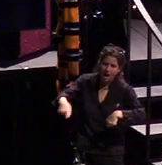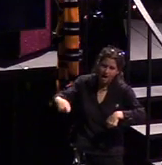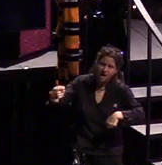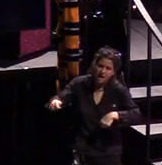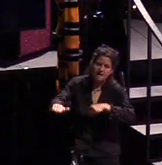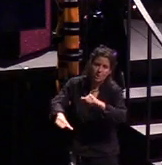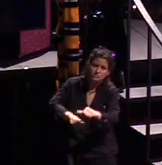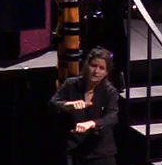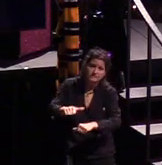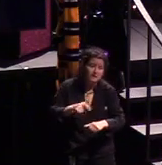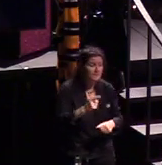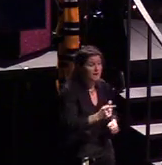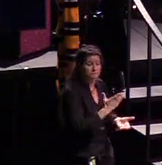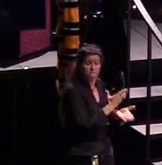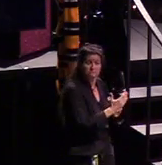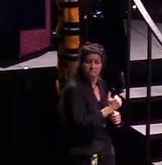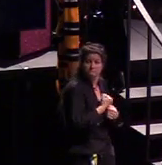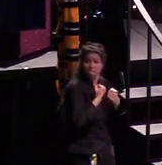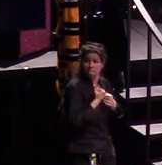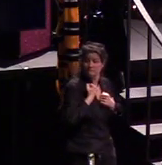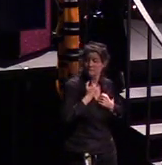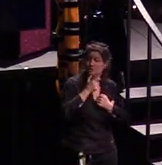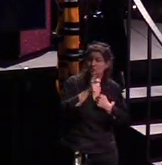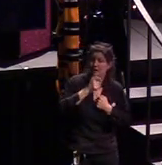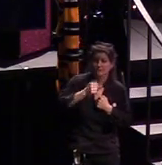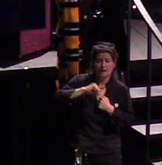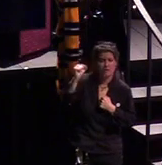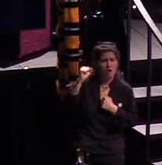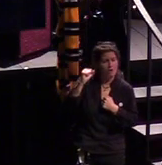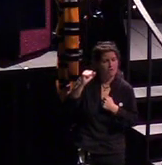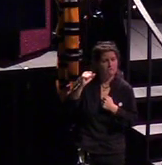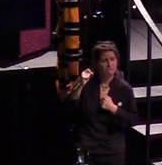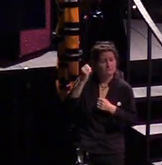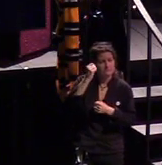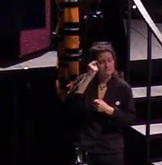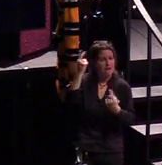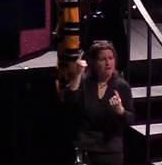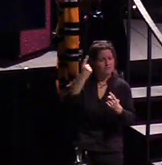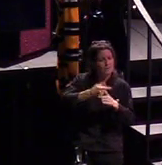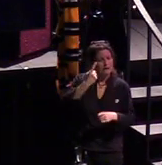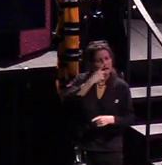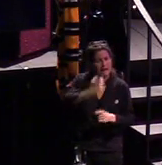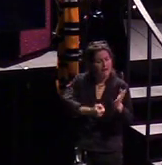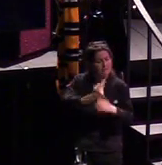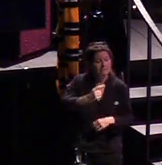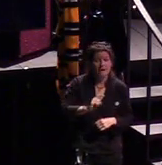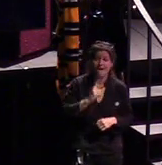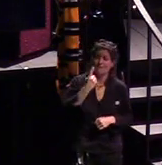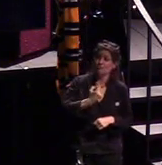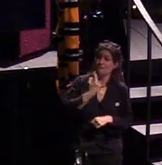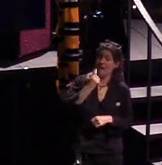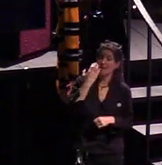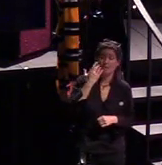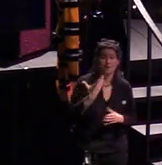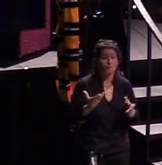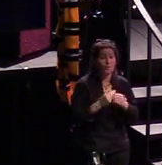actually happen very quickly biscuit um I first realized this on a train journey with my sister when we were on our way